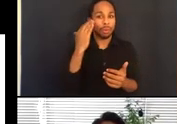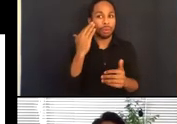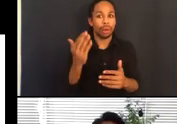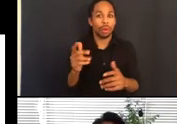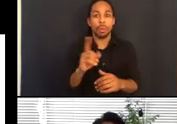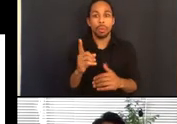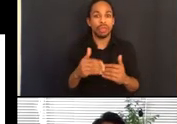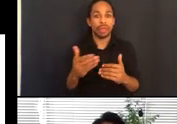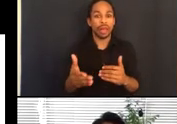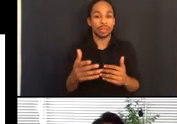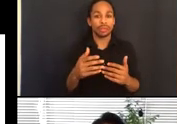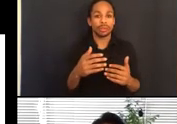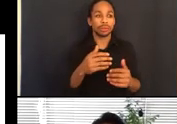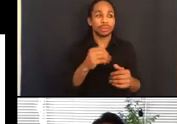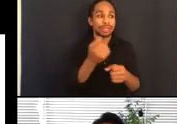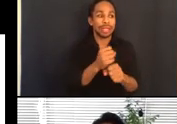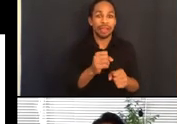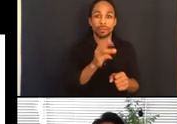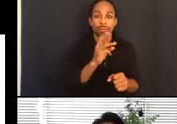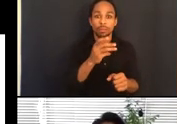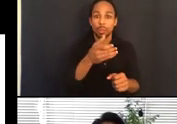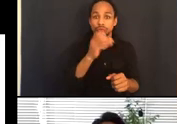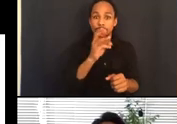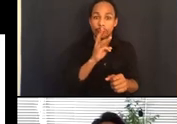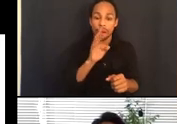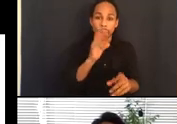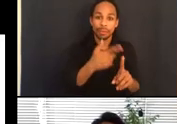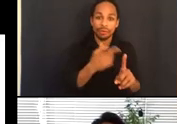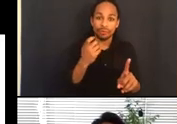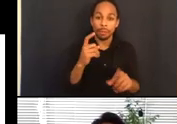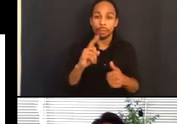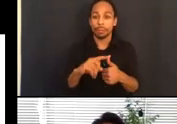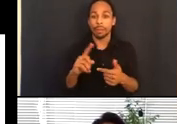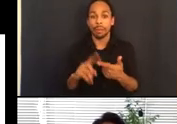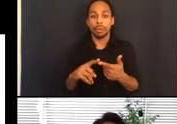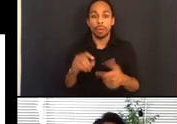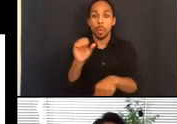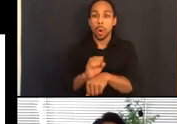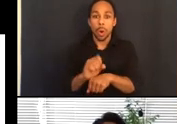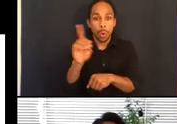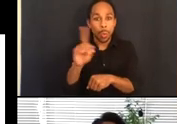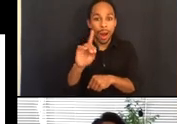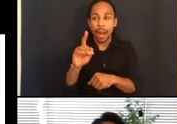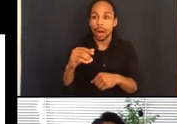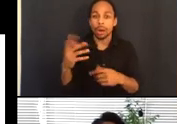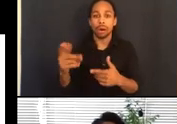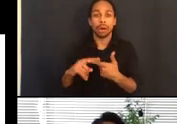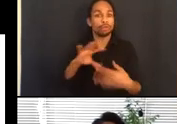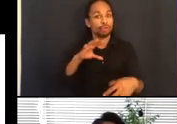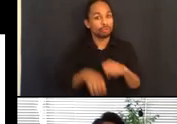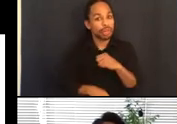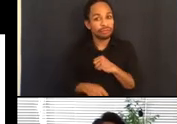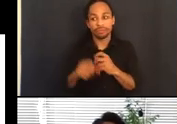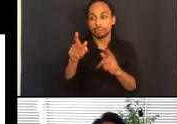next safe, clean drinking water will come from, but also the grief that's starting to exist. As we see our community members rise up, and